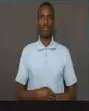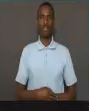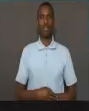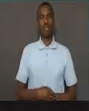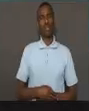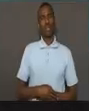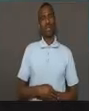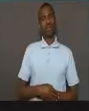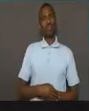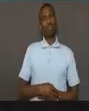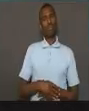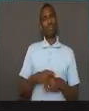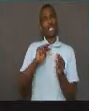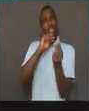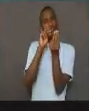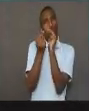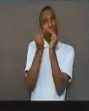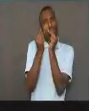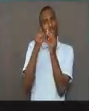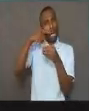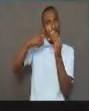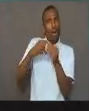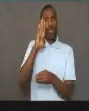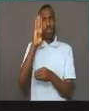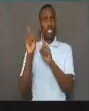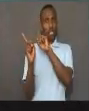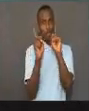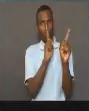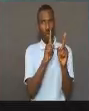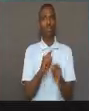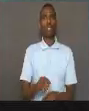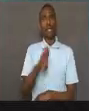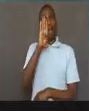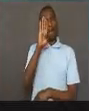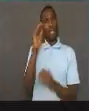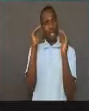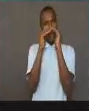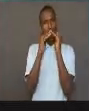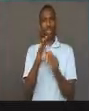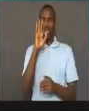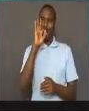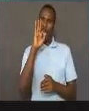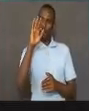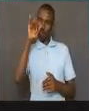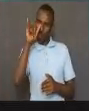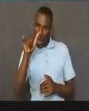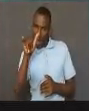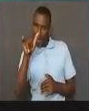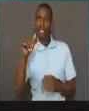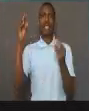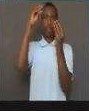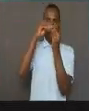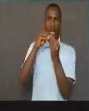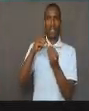For the moment about B, B equals fy